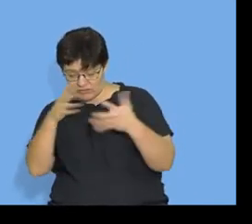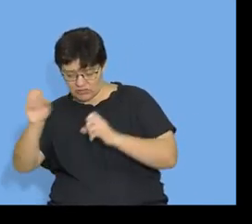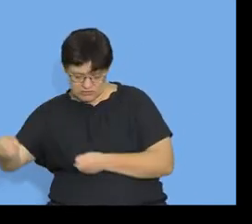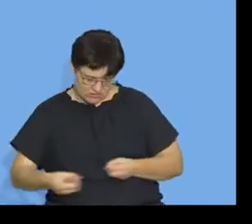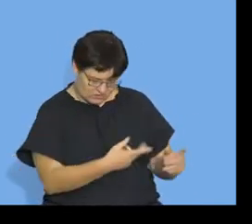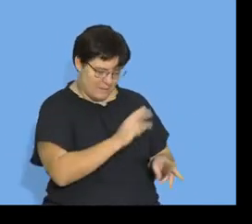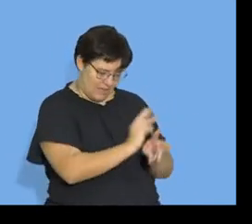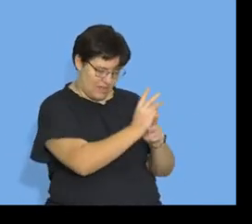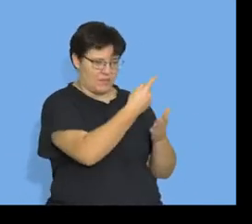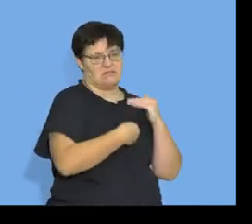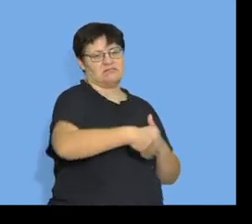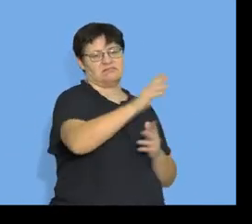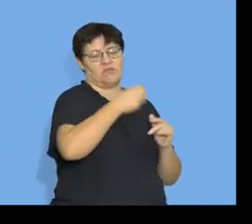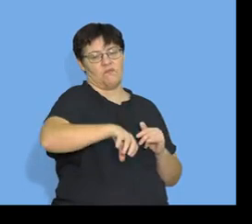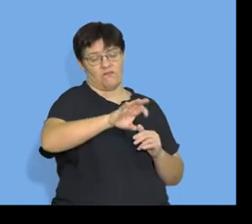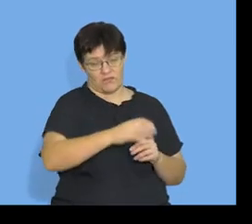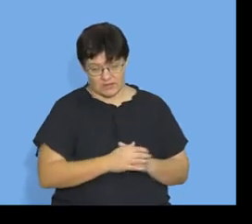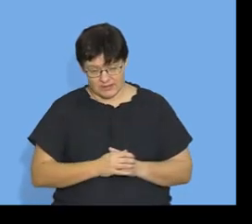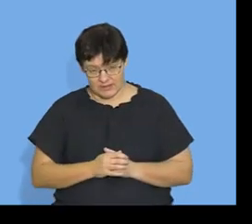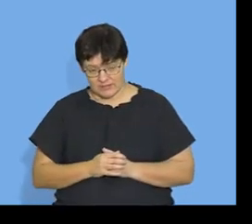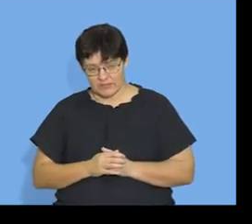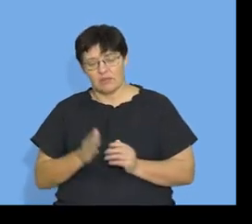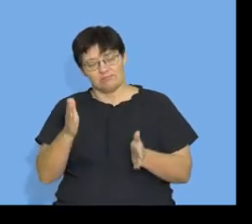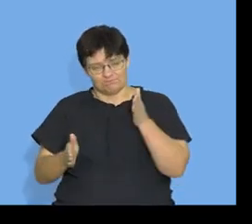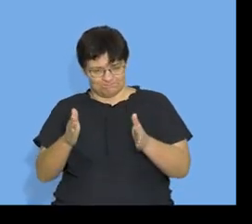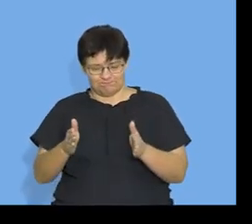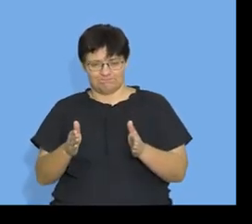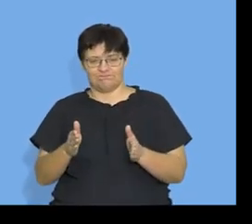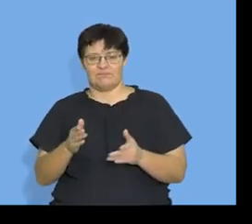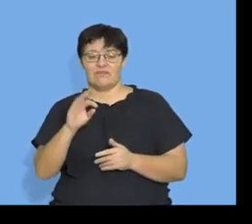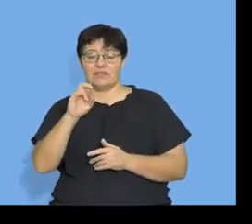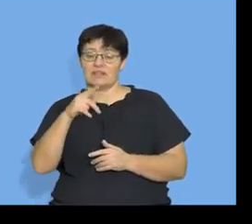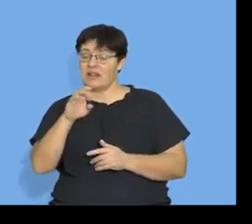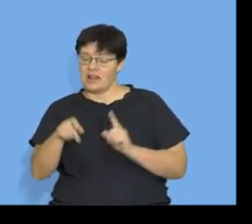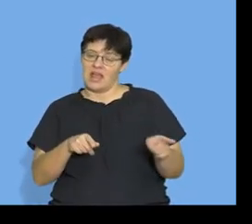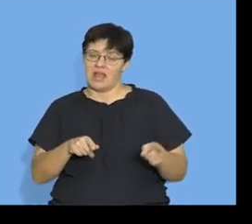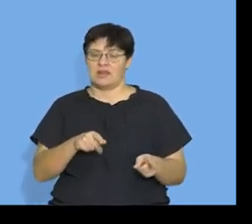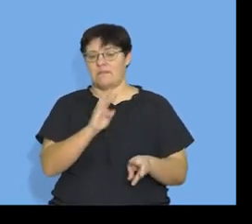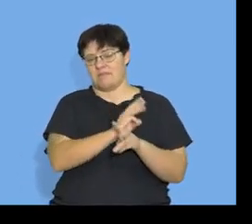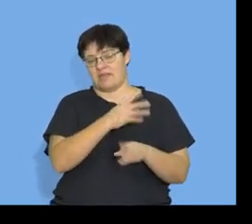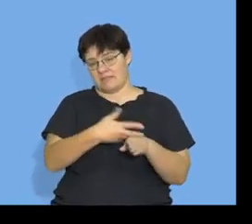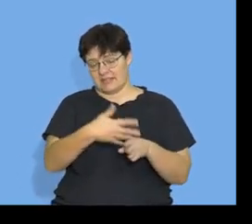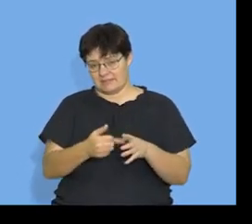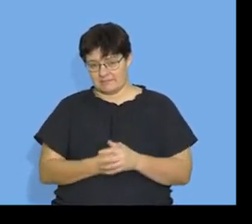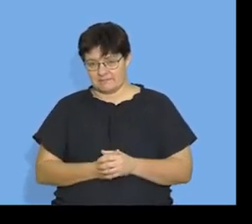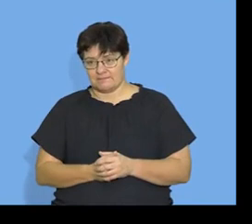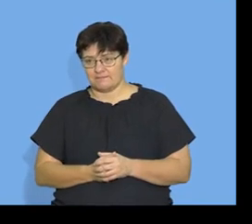achieve the correct development through the exchange of nutrients and waste products between the fetal and maternal blood